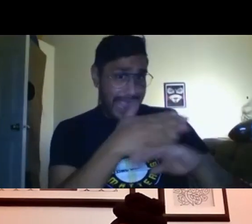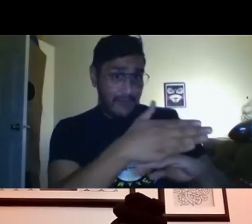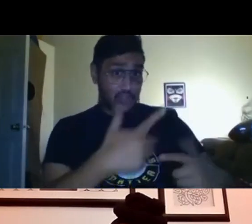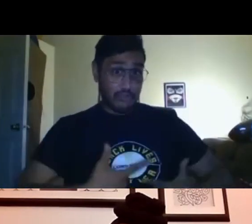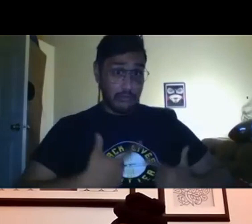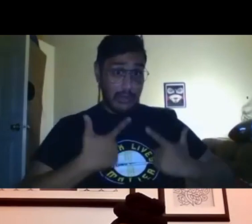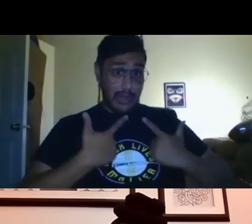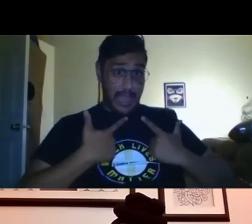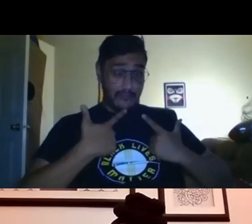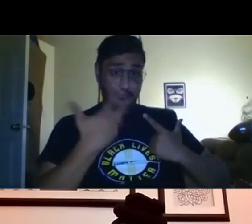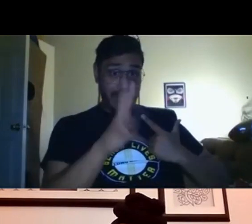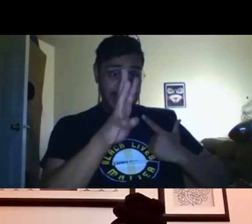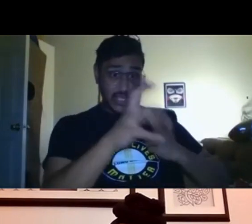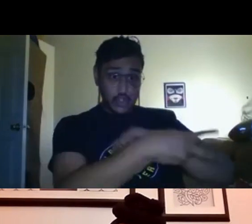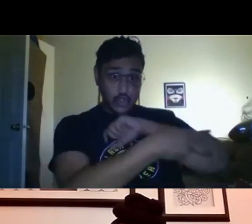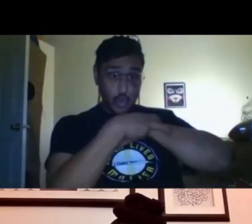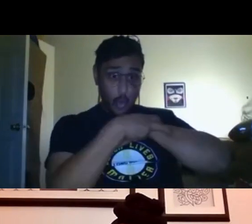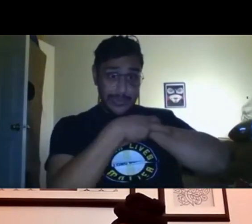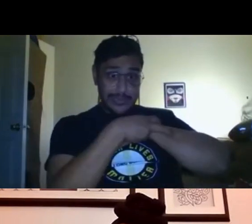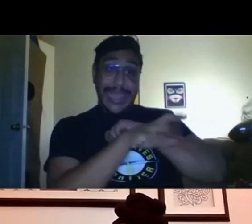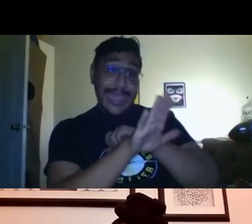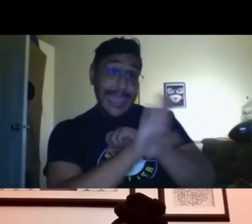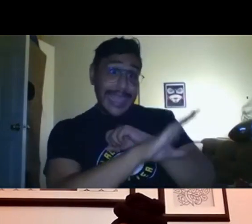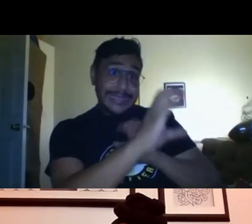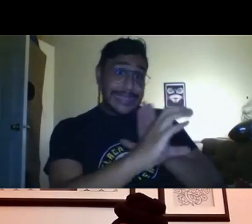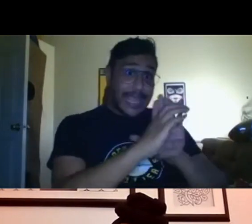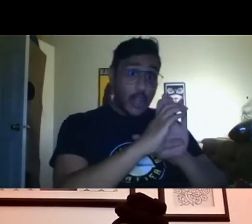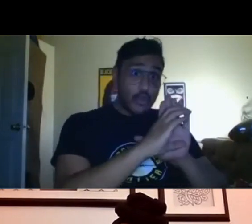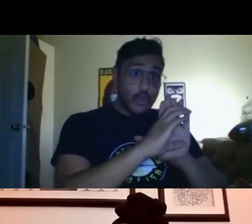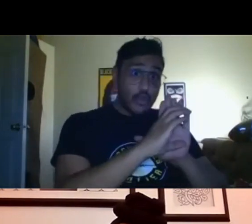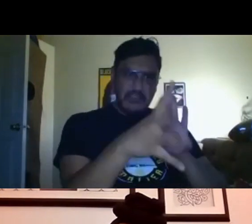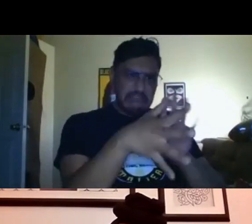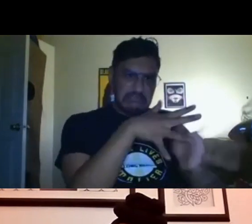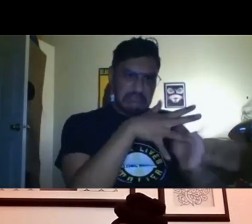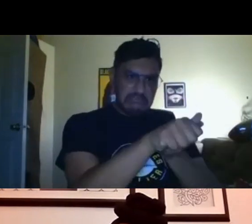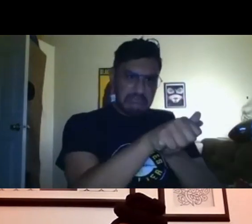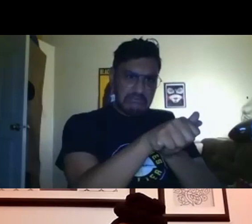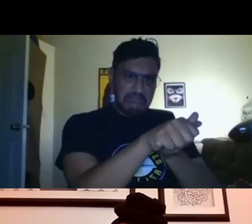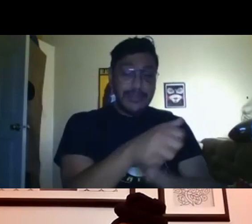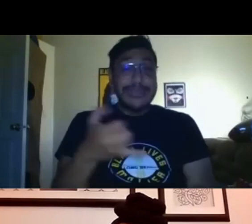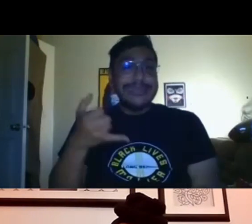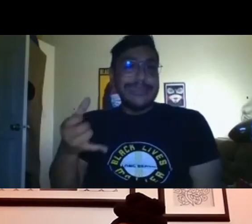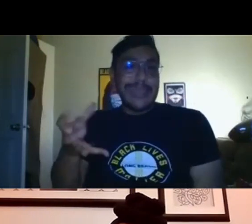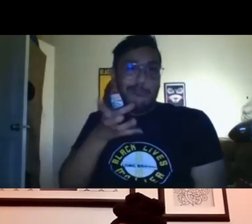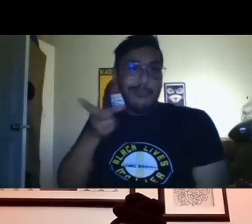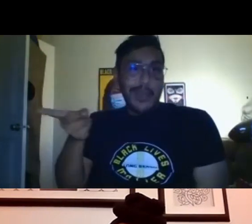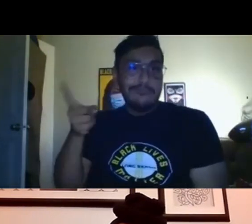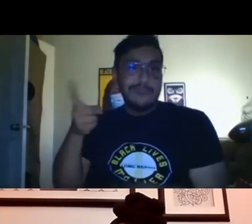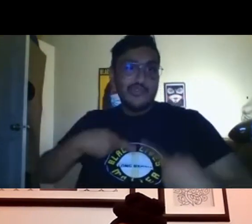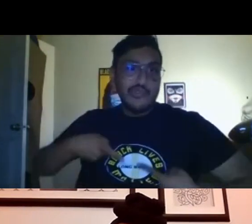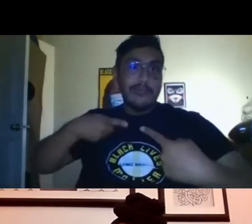Kenneth's character has been assassinated, now she has to struggle for justice in the name of her